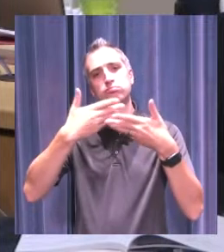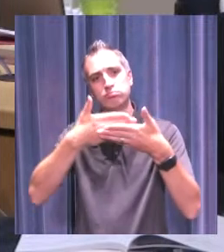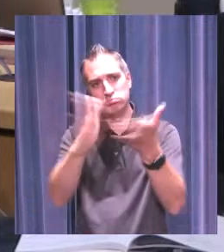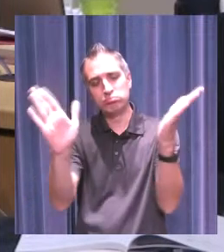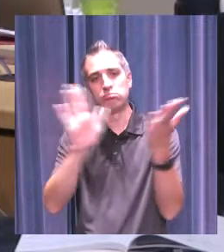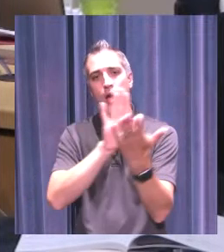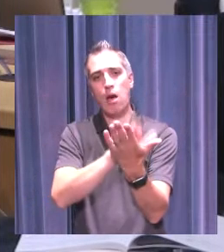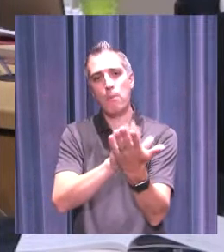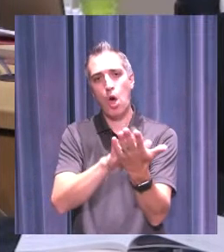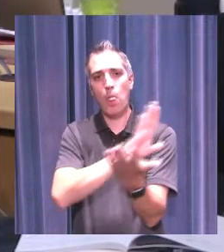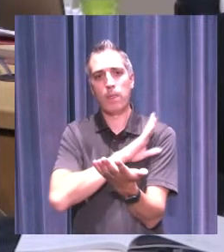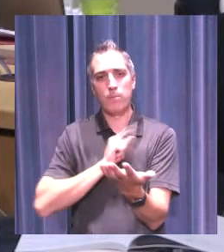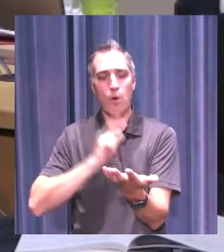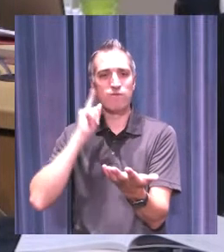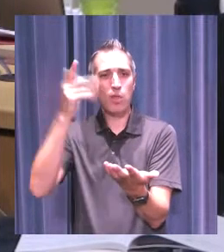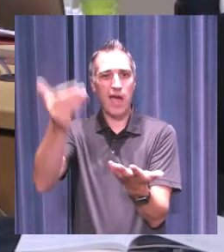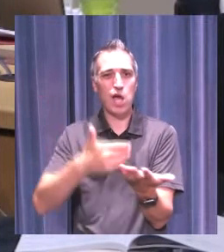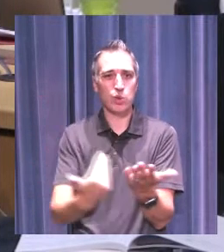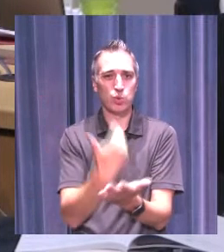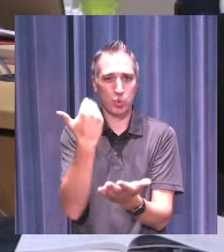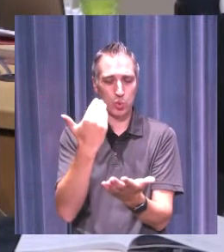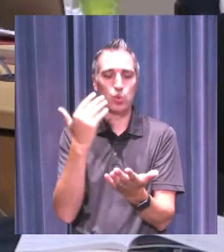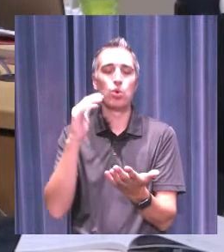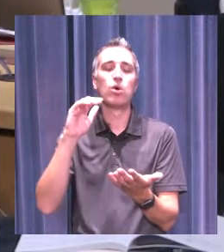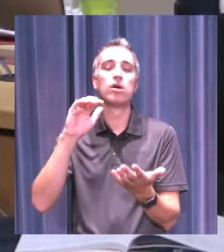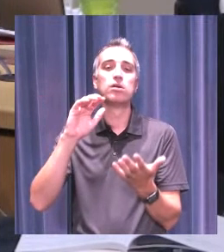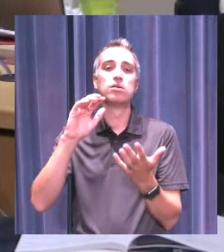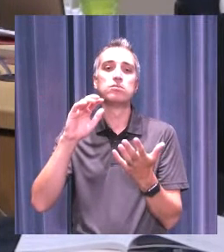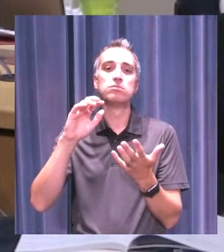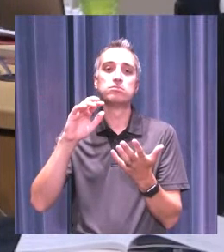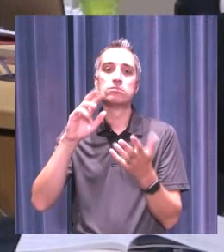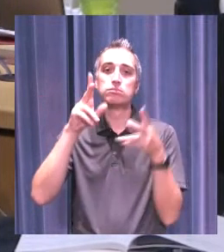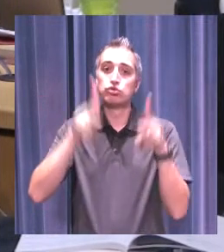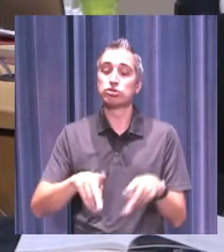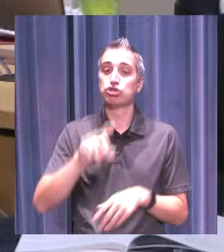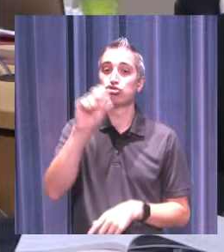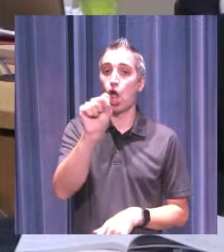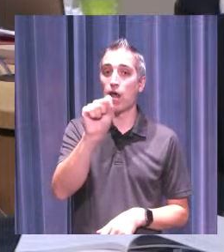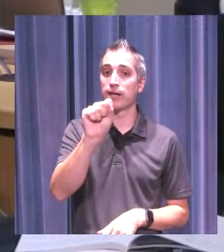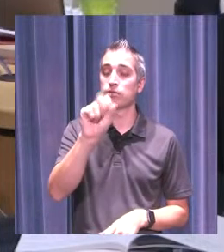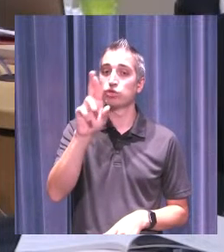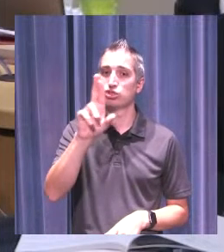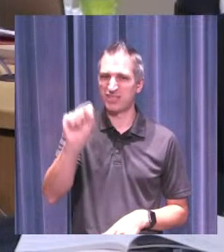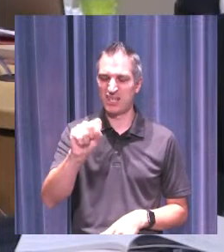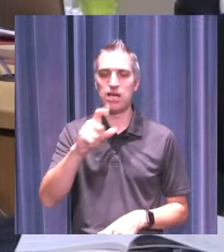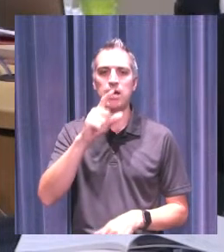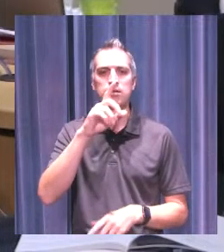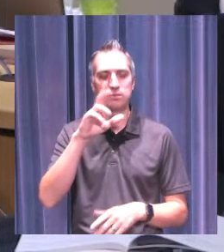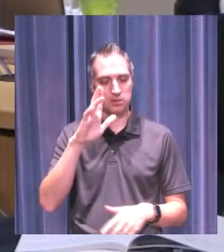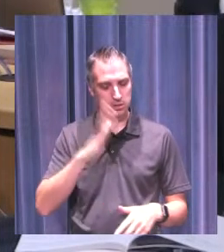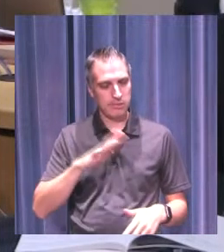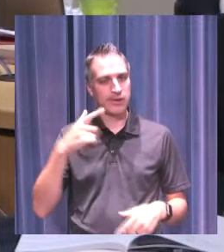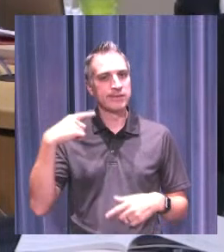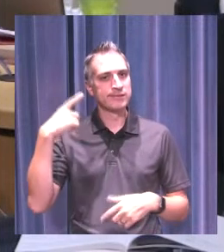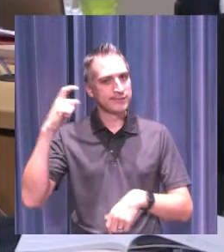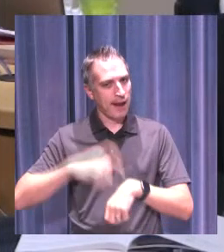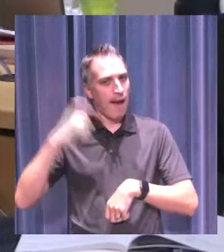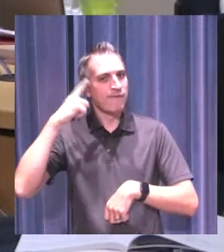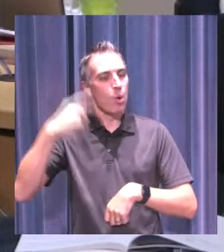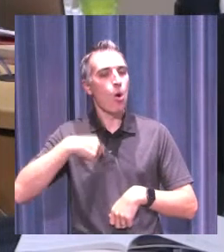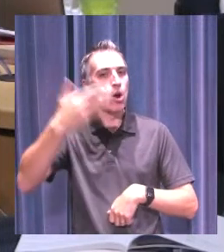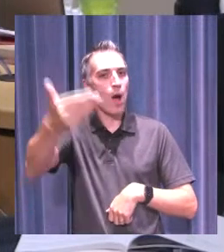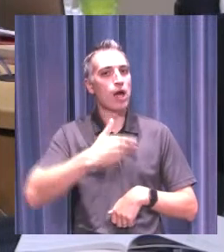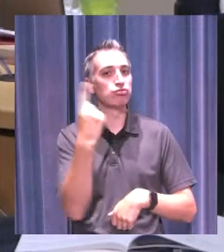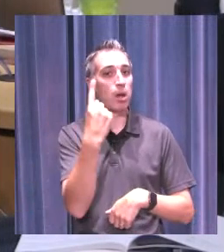board for their hire of the new interim president, Shonda Richardson Snell. It is about time the college gets it right and hires someone qualified who